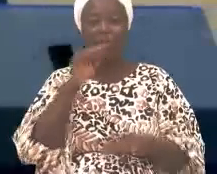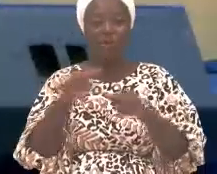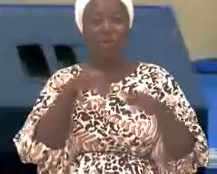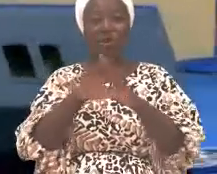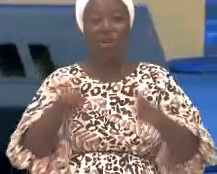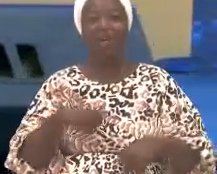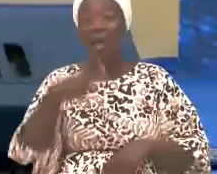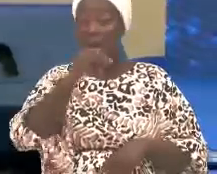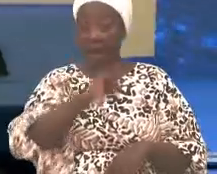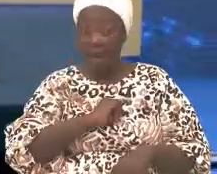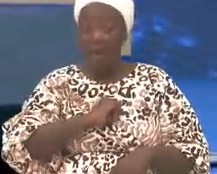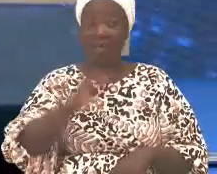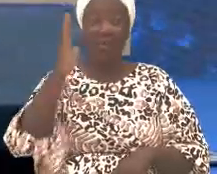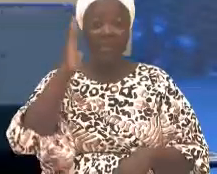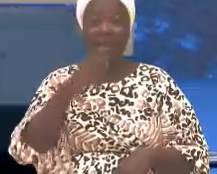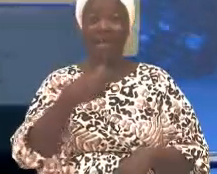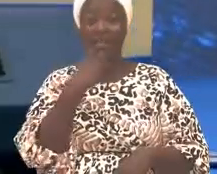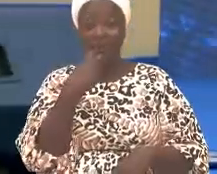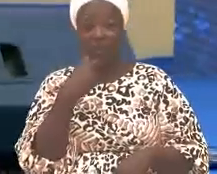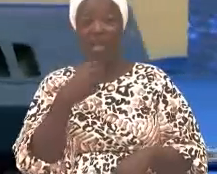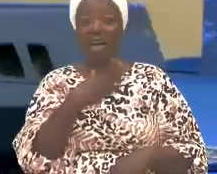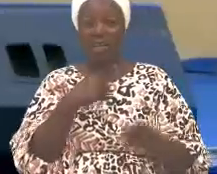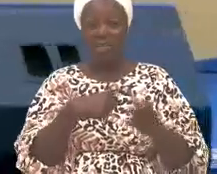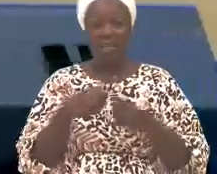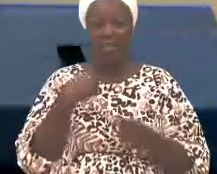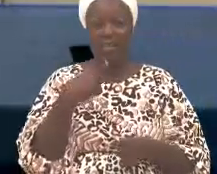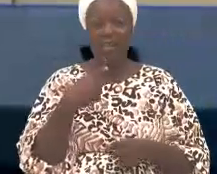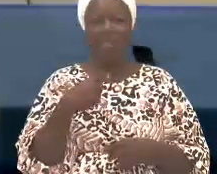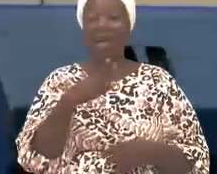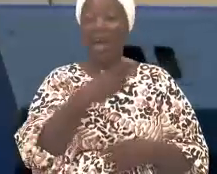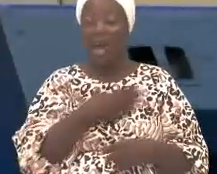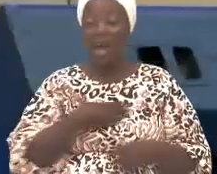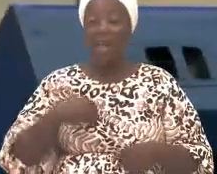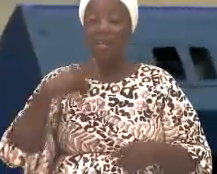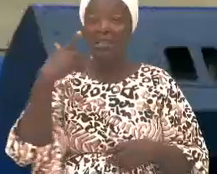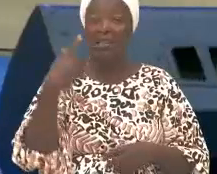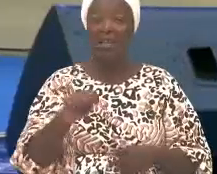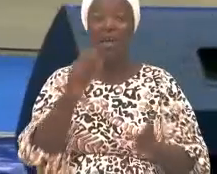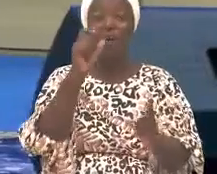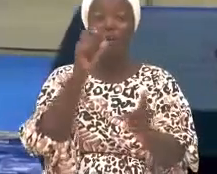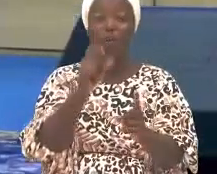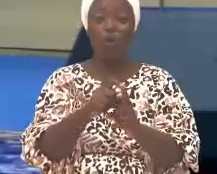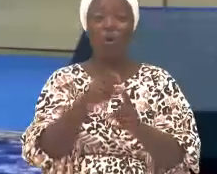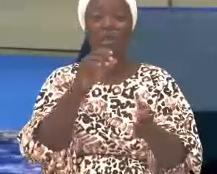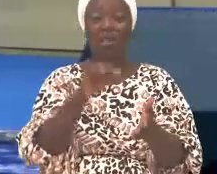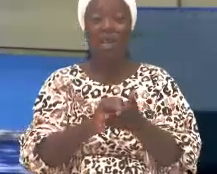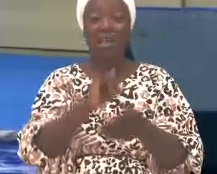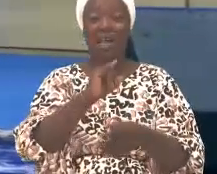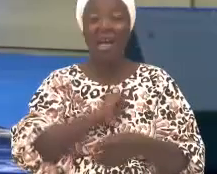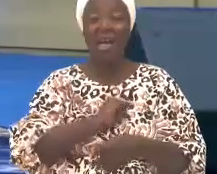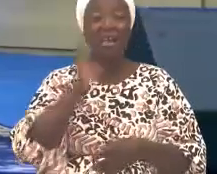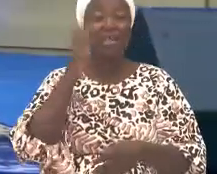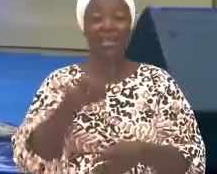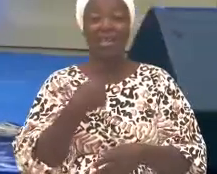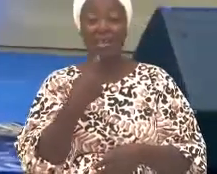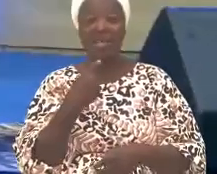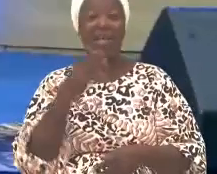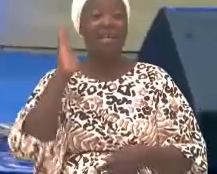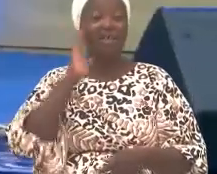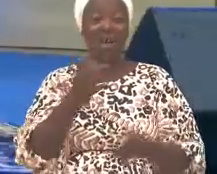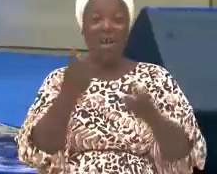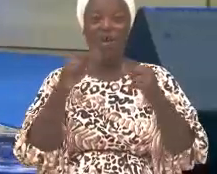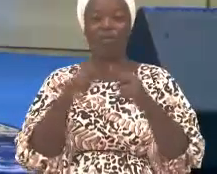shall speak, and then it says, and the word that I shall speak shall come to